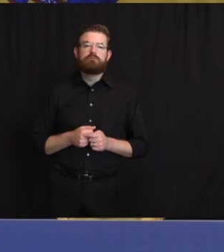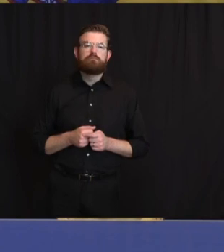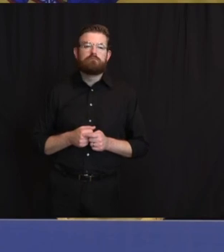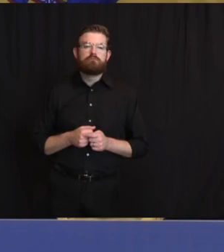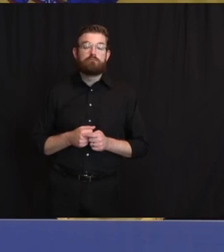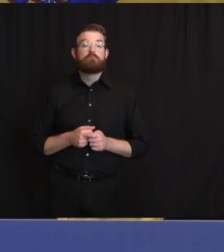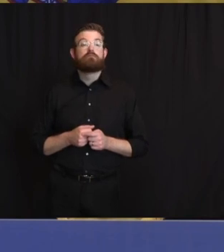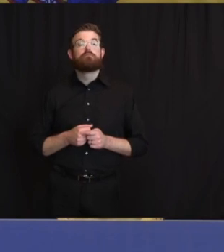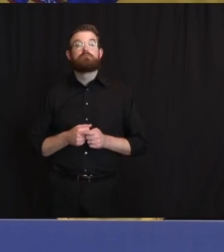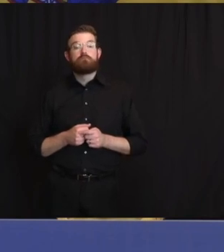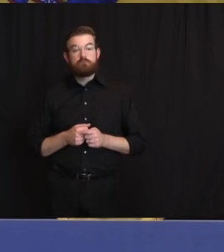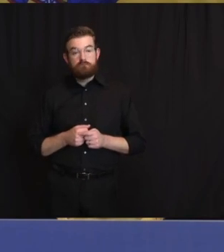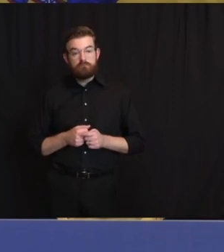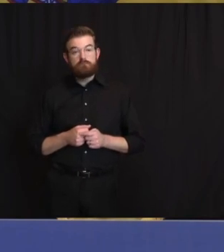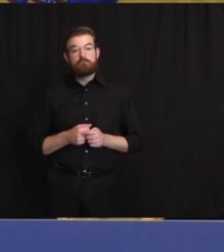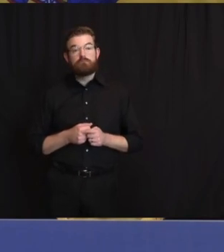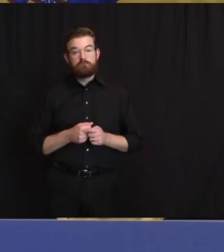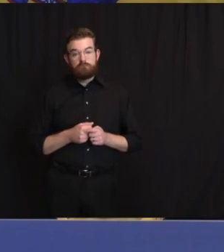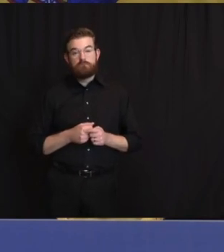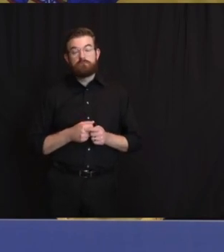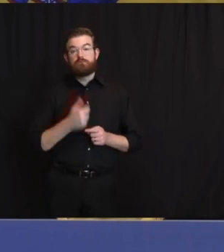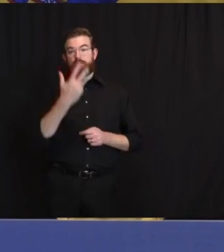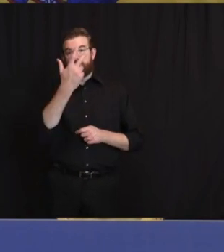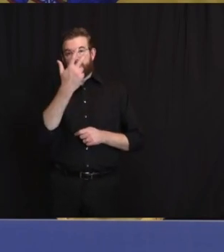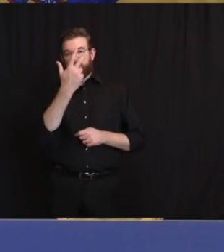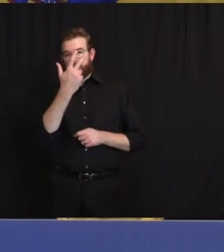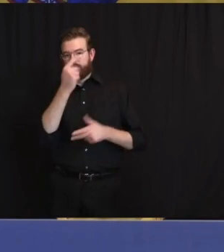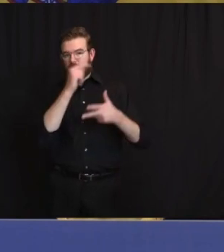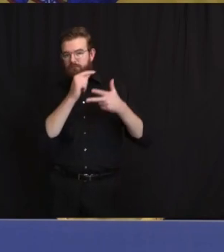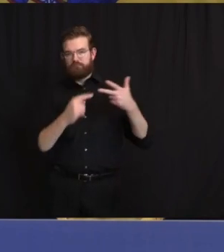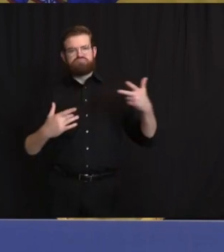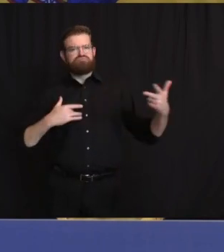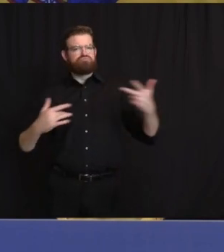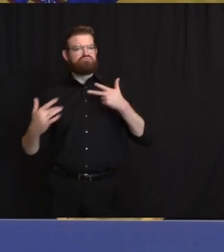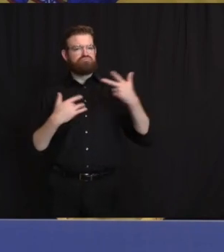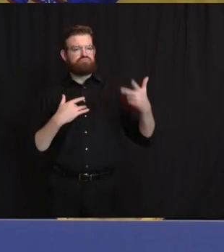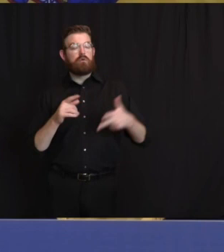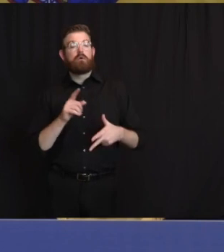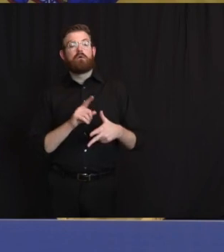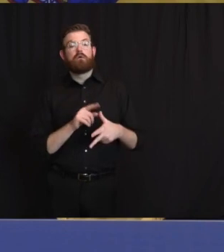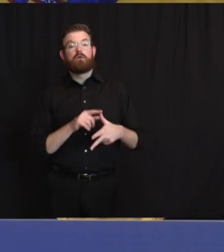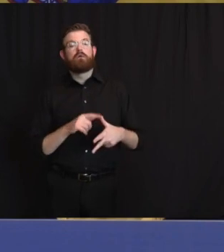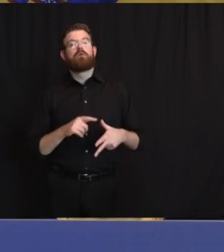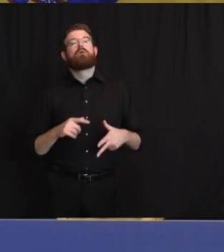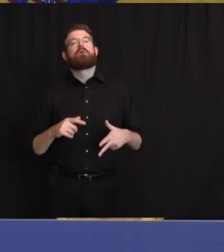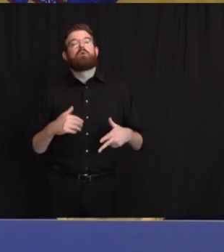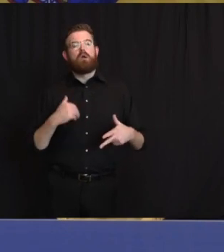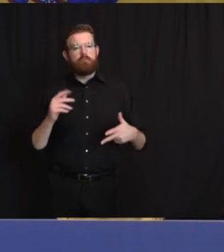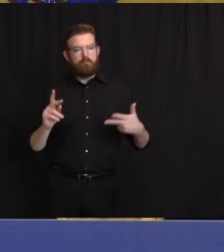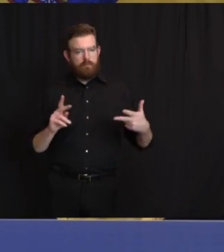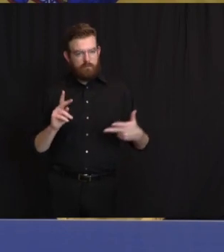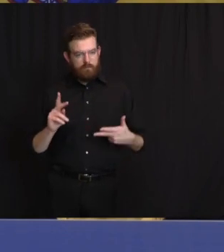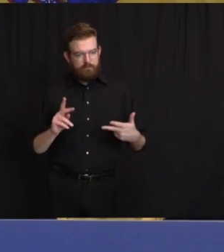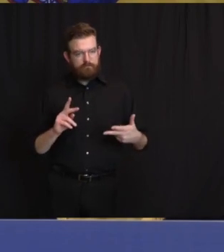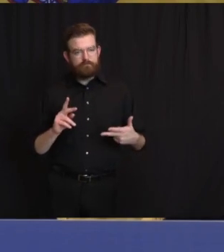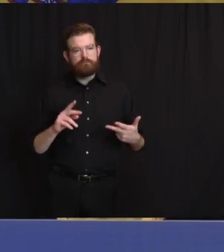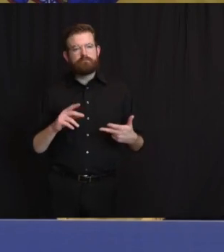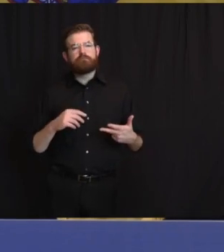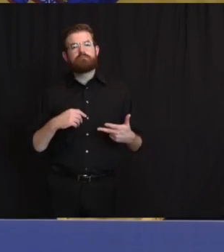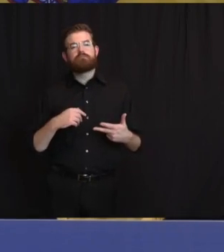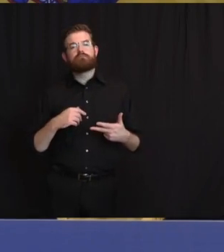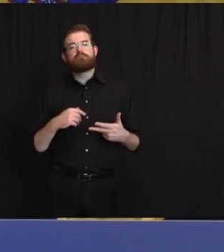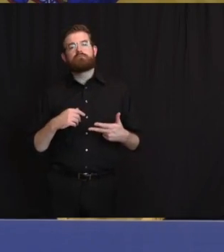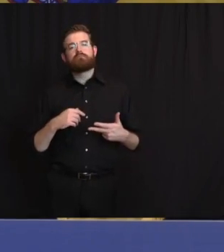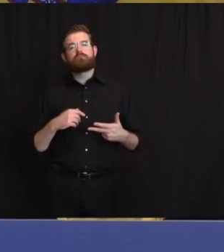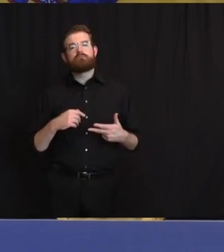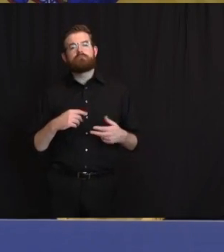this. One is young people having, these are not, I mentioned graduations. I'm not talking about the ones on the football field. We have no evidence